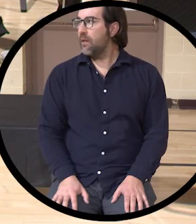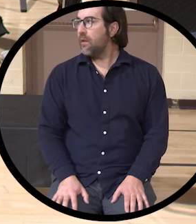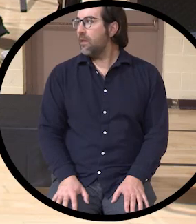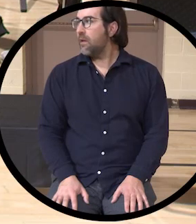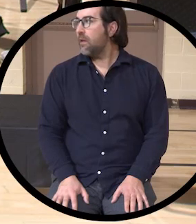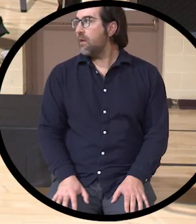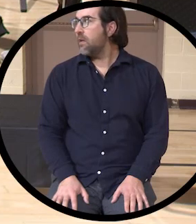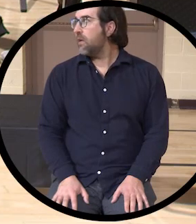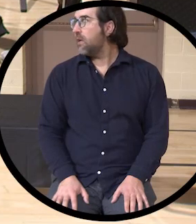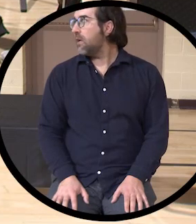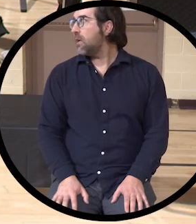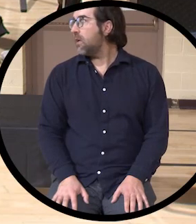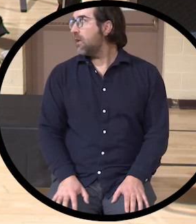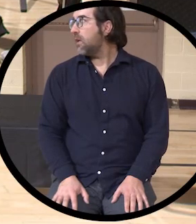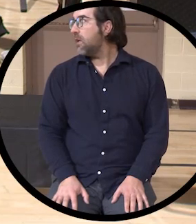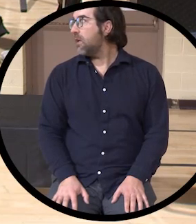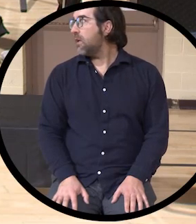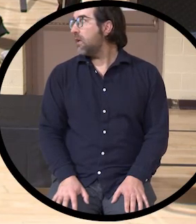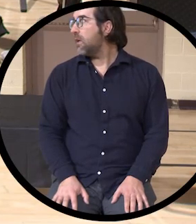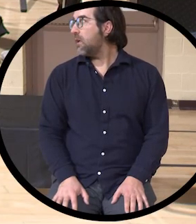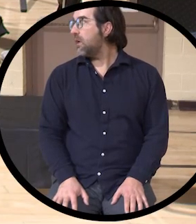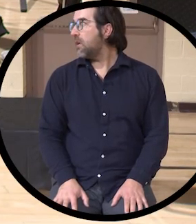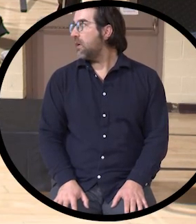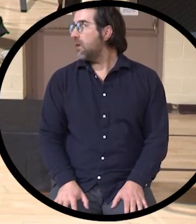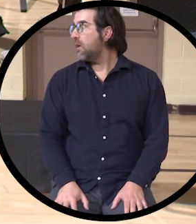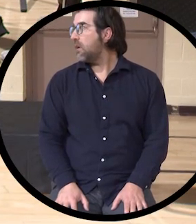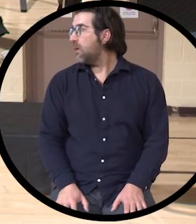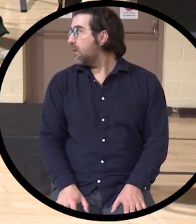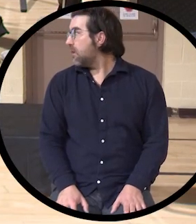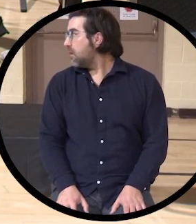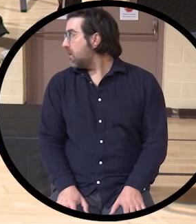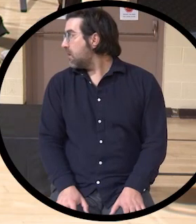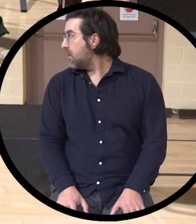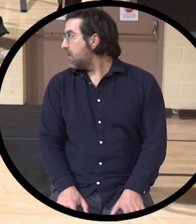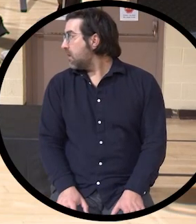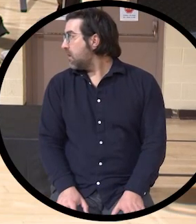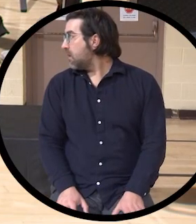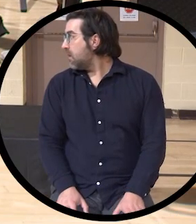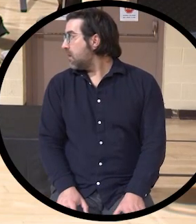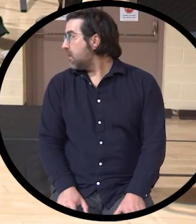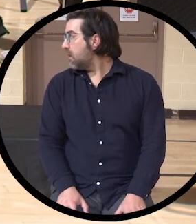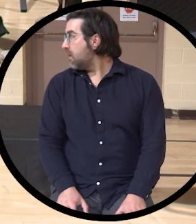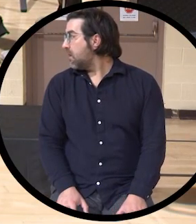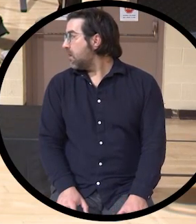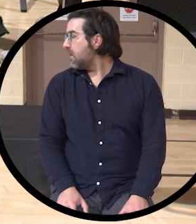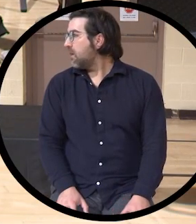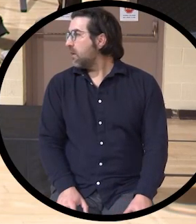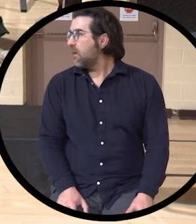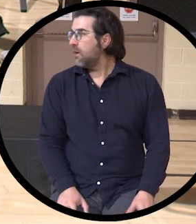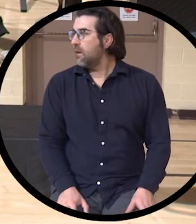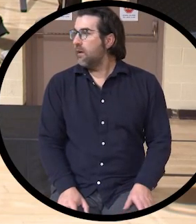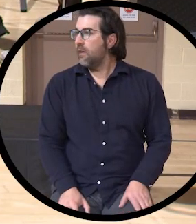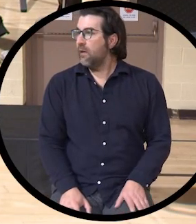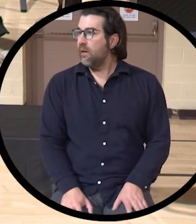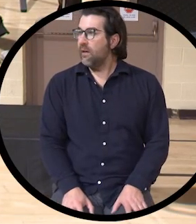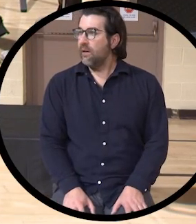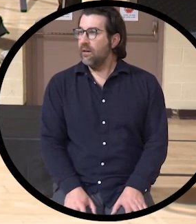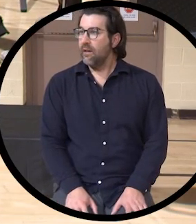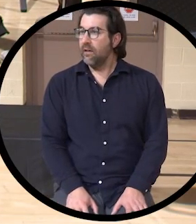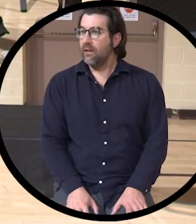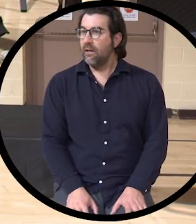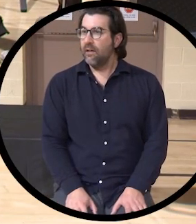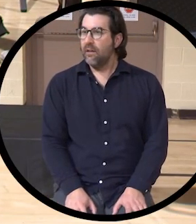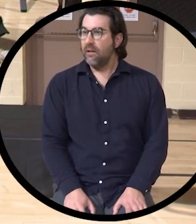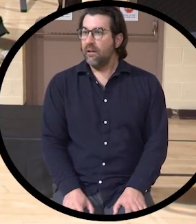I'm going to assume yes. Yeah, Nick, I can hear you if you could talk. Okay, great. So Yeah, this is